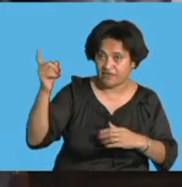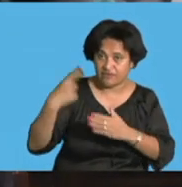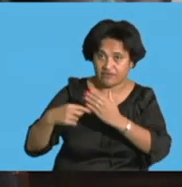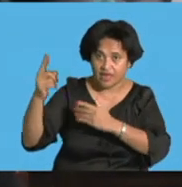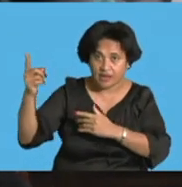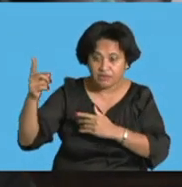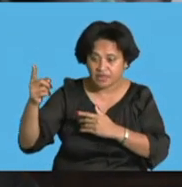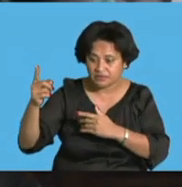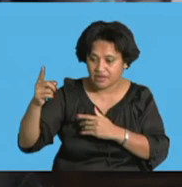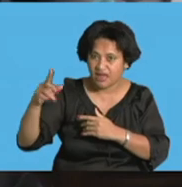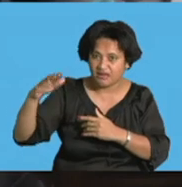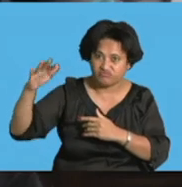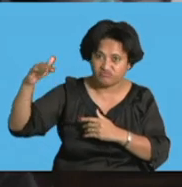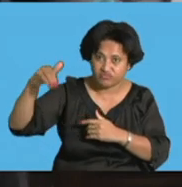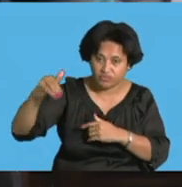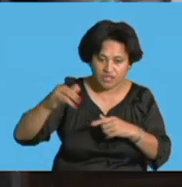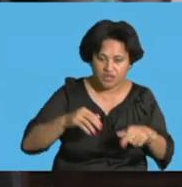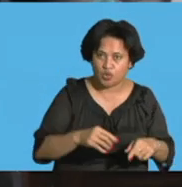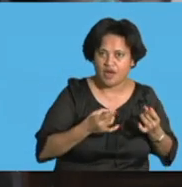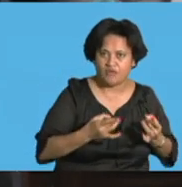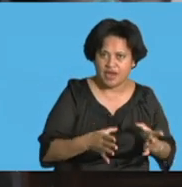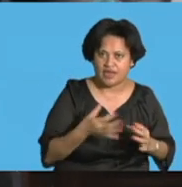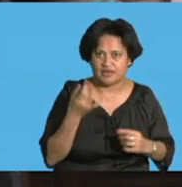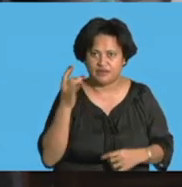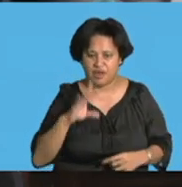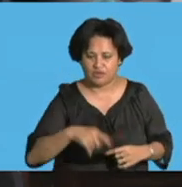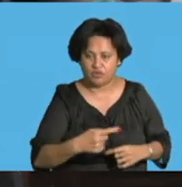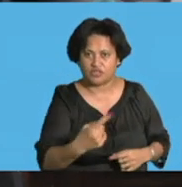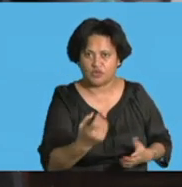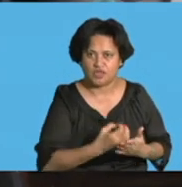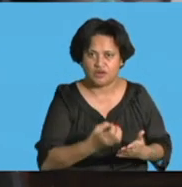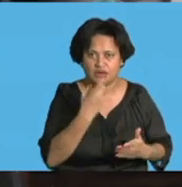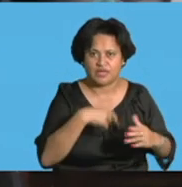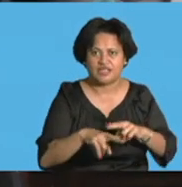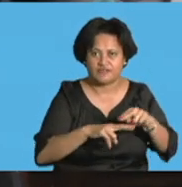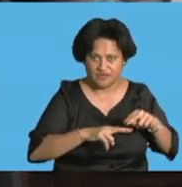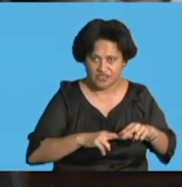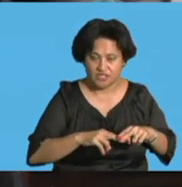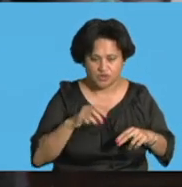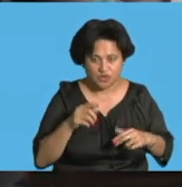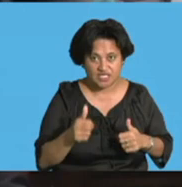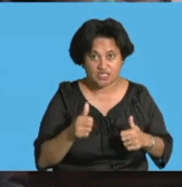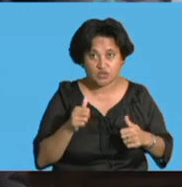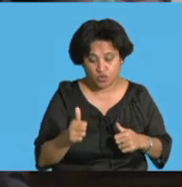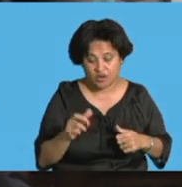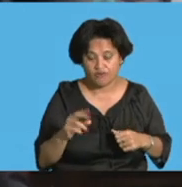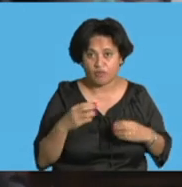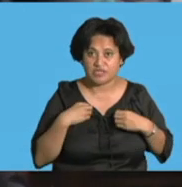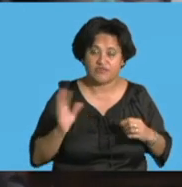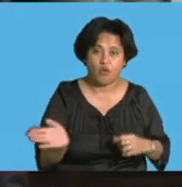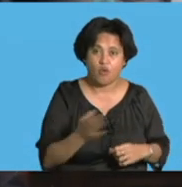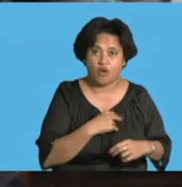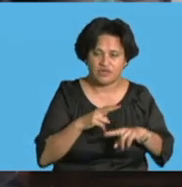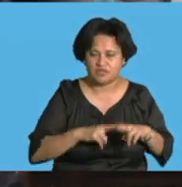the country's economy. It paves the way for bigger successes for our businesses and for all Fijians. Mr. Speaker, sir, I